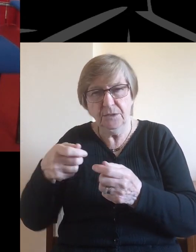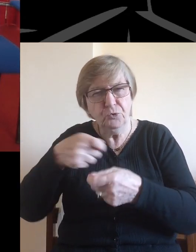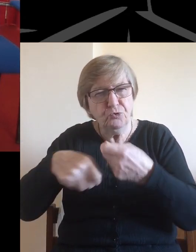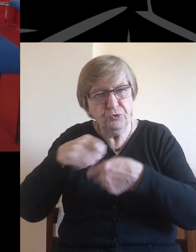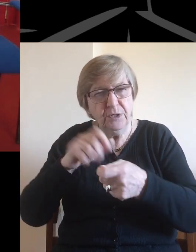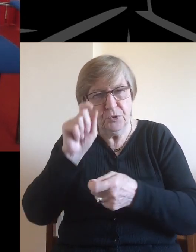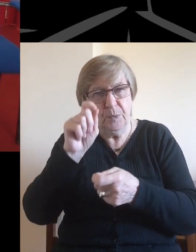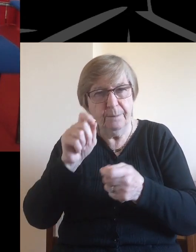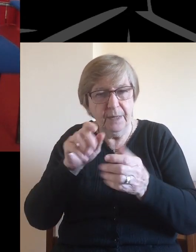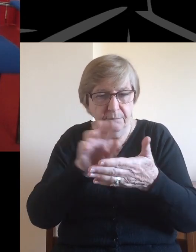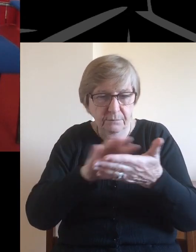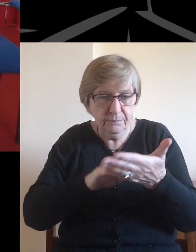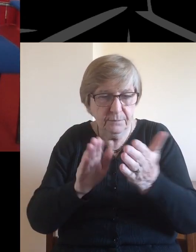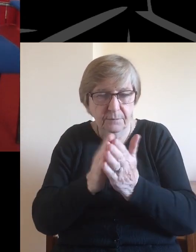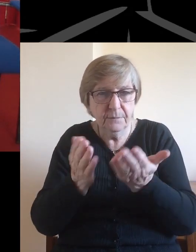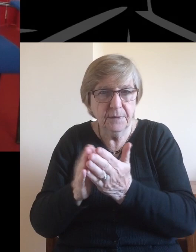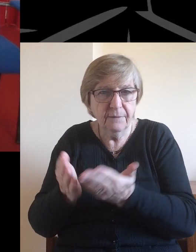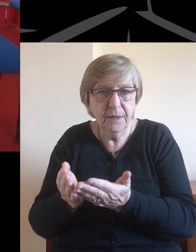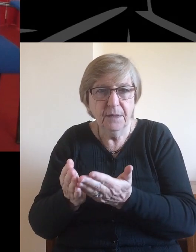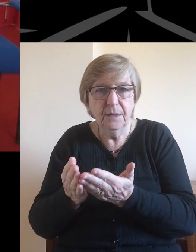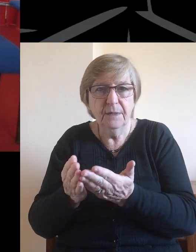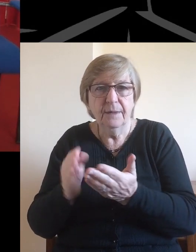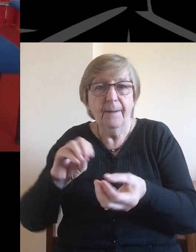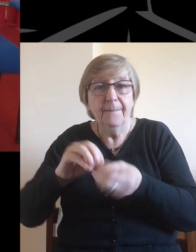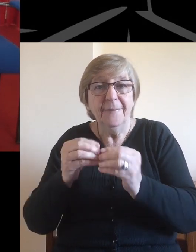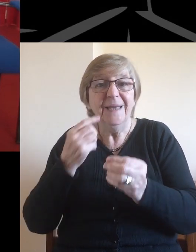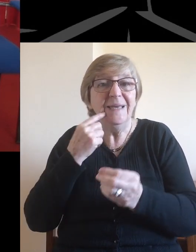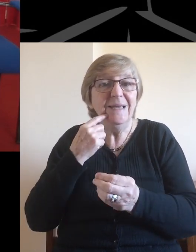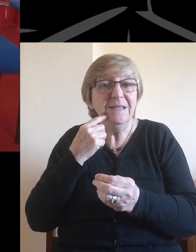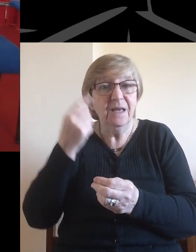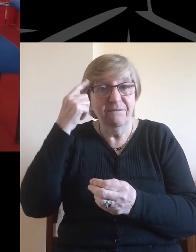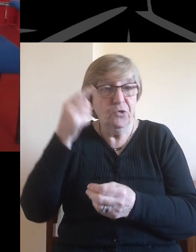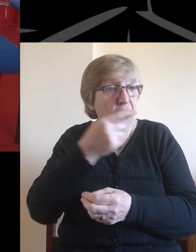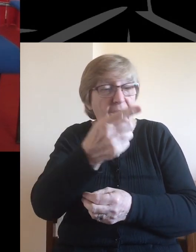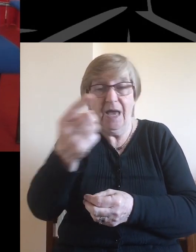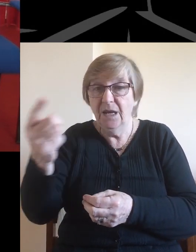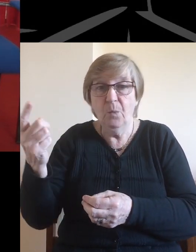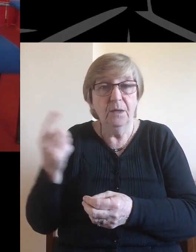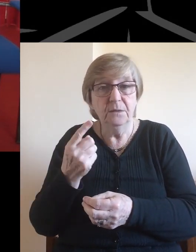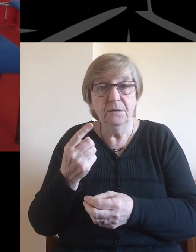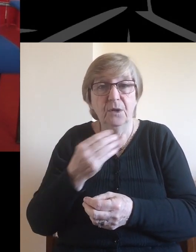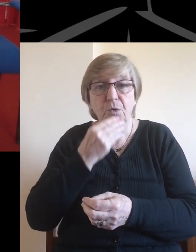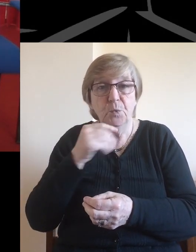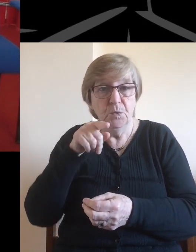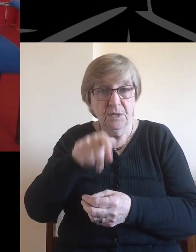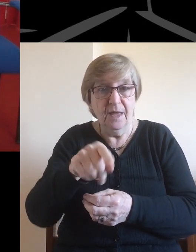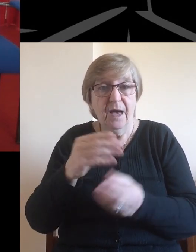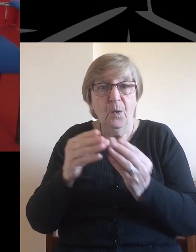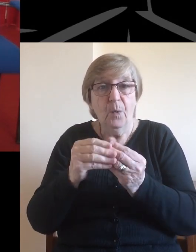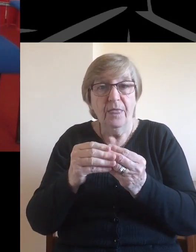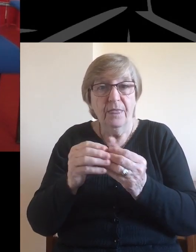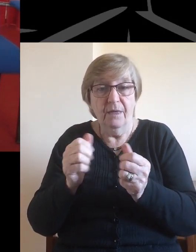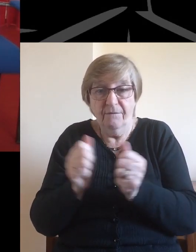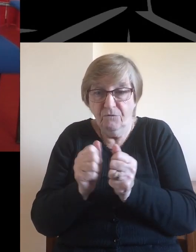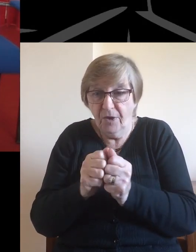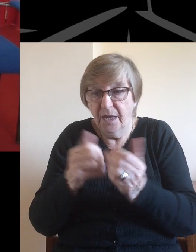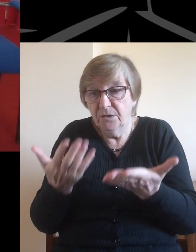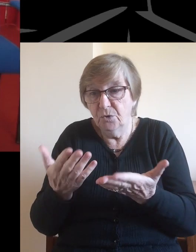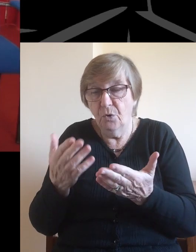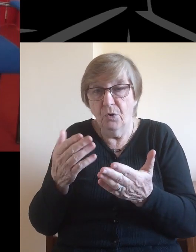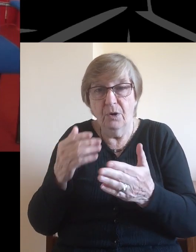done is to make it more easy for anyone, for everyone, to be able to use this with a friend or with a family